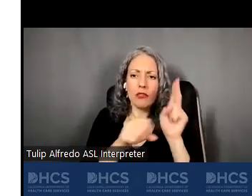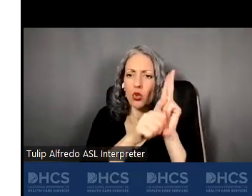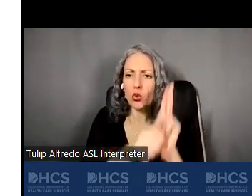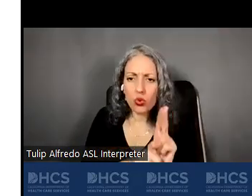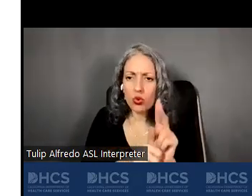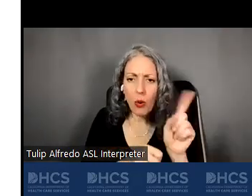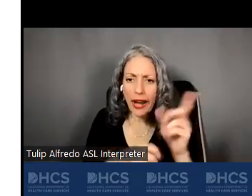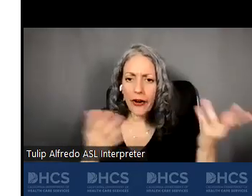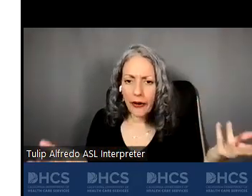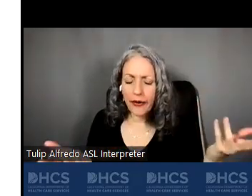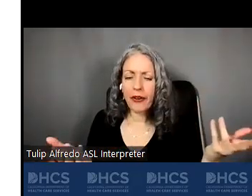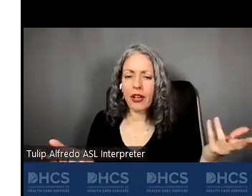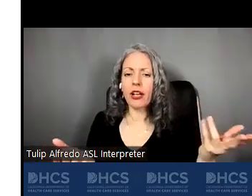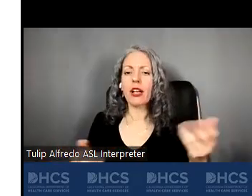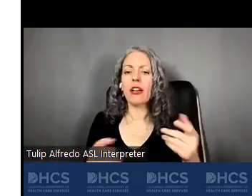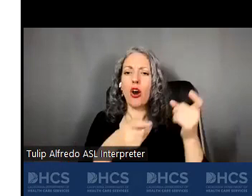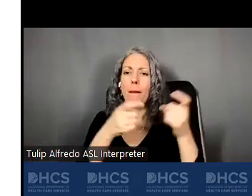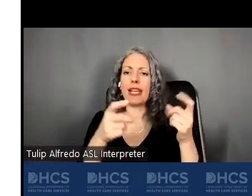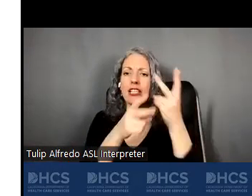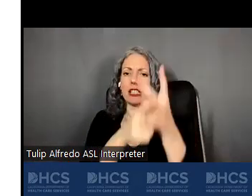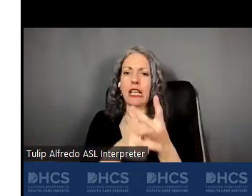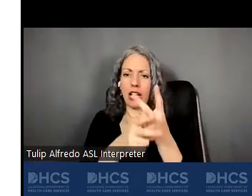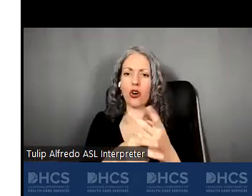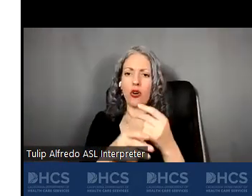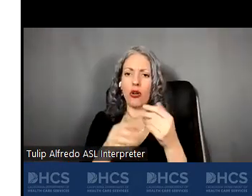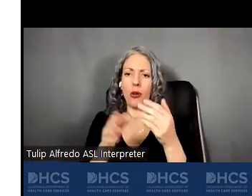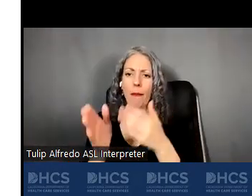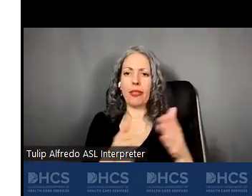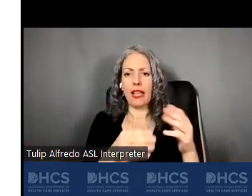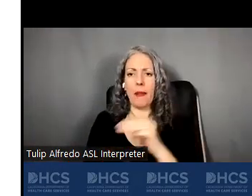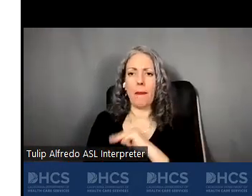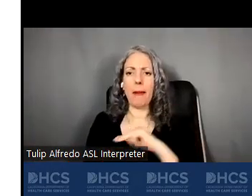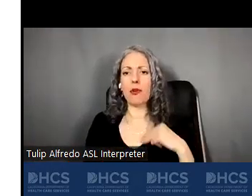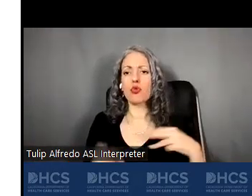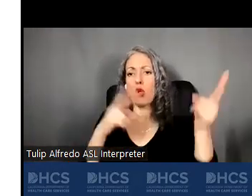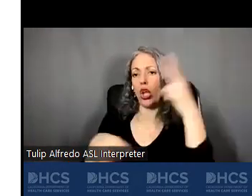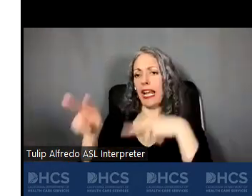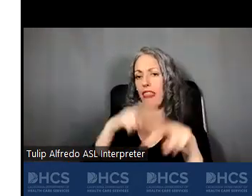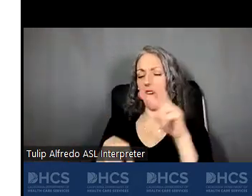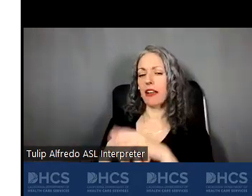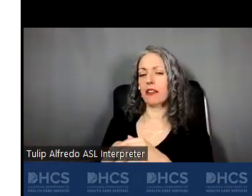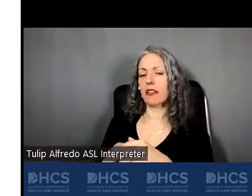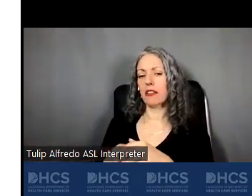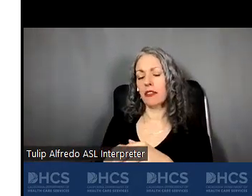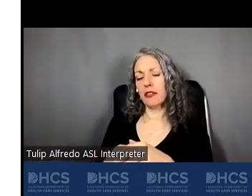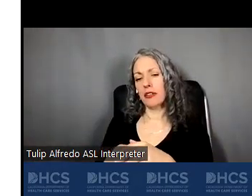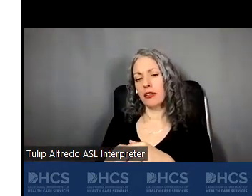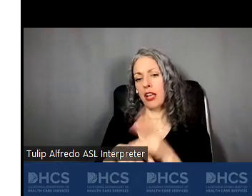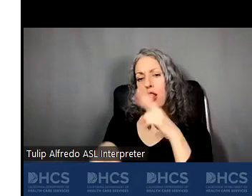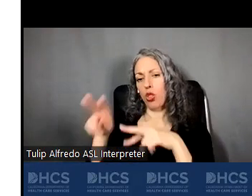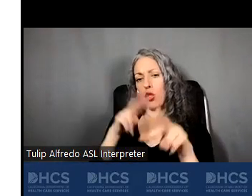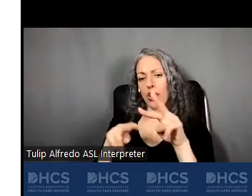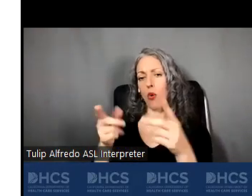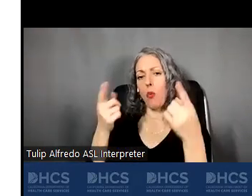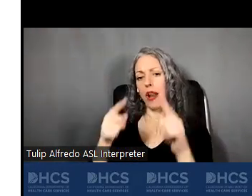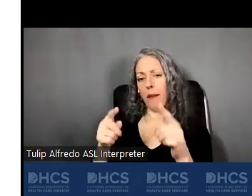our Medi-Cal managed care plan members? So really taking a look at that. And then, looking at what happened under